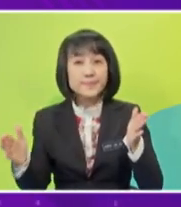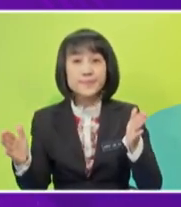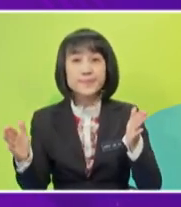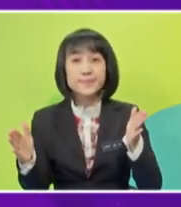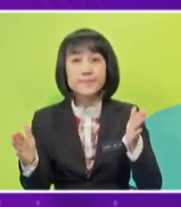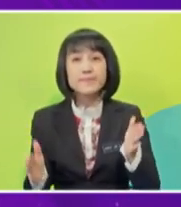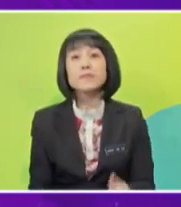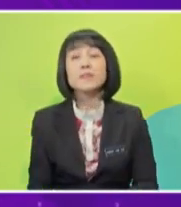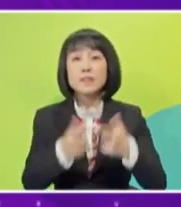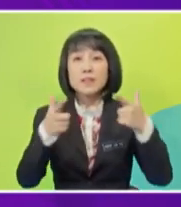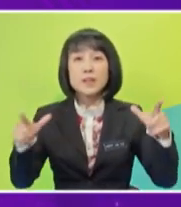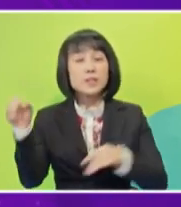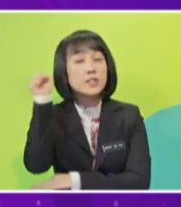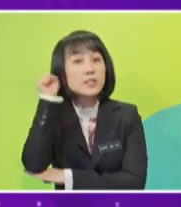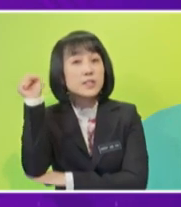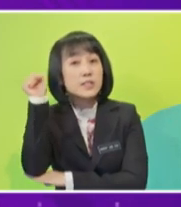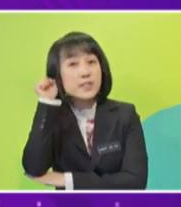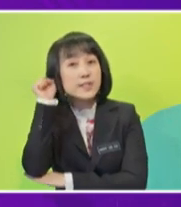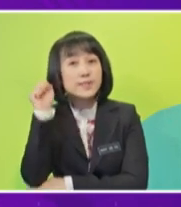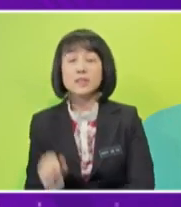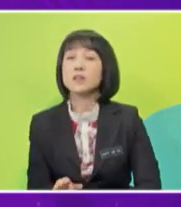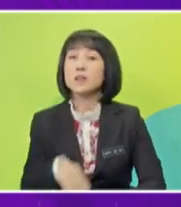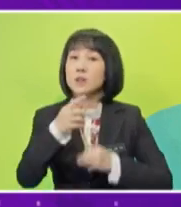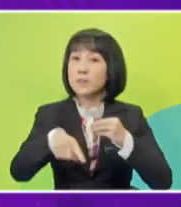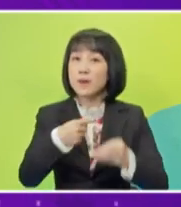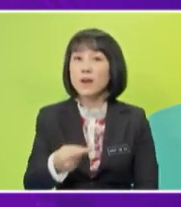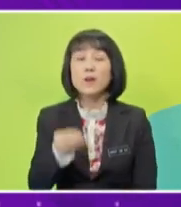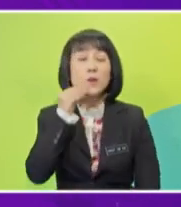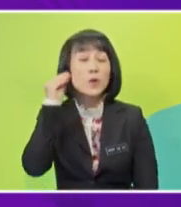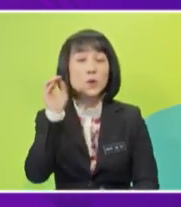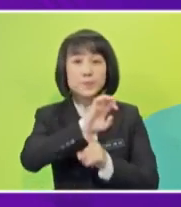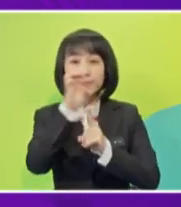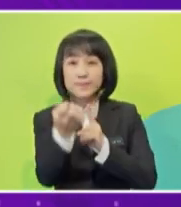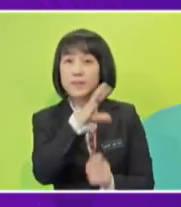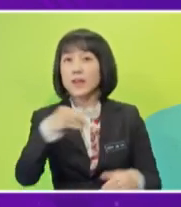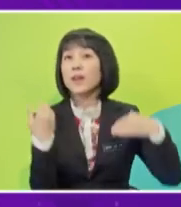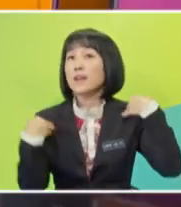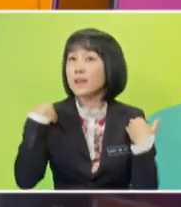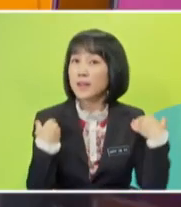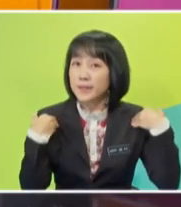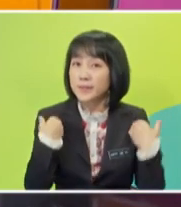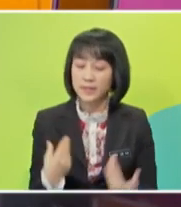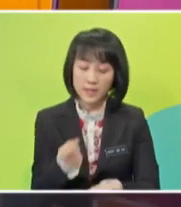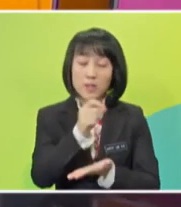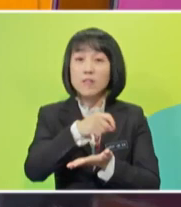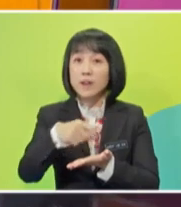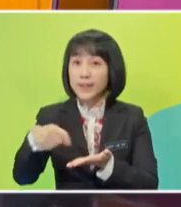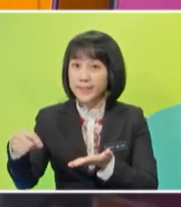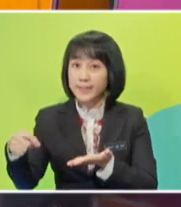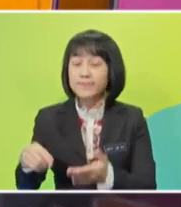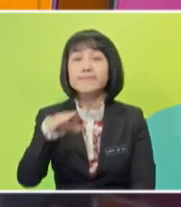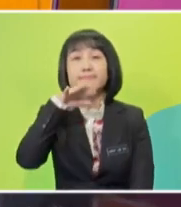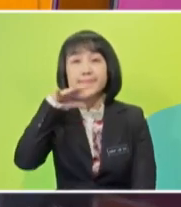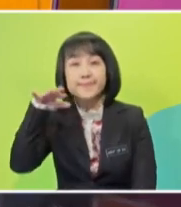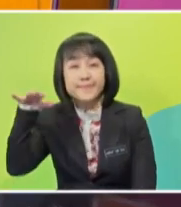high-frequency target language phonemes about habitats as well as animals. And the same goes for writing. So you're going to spell